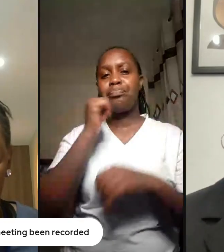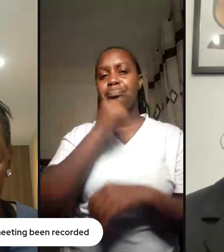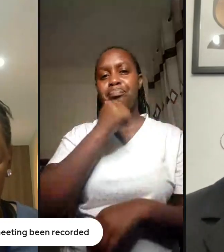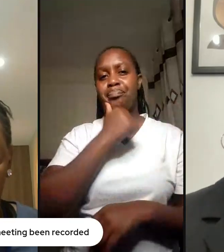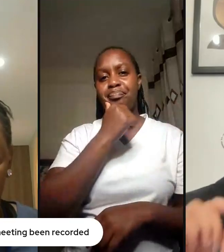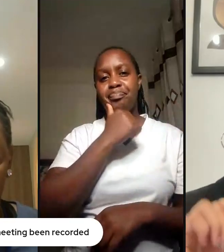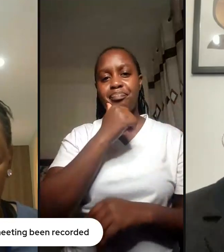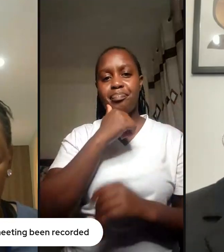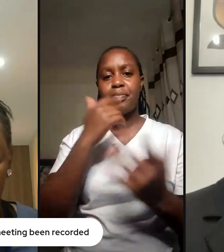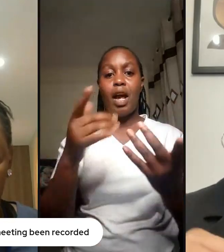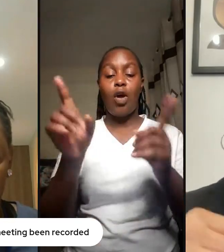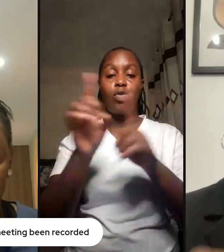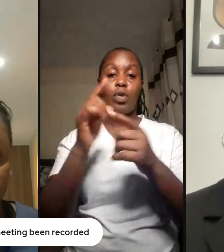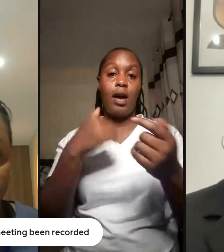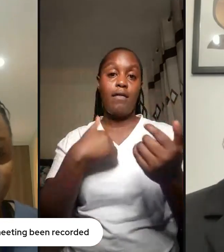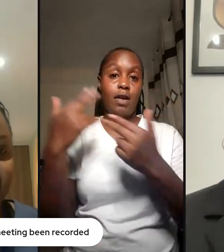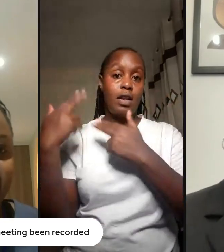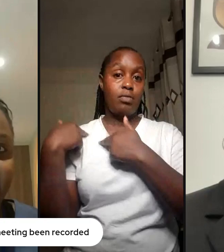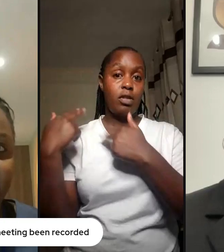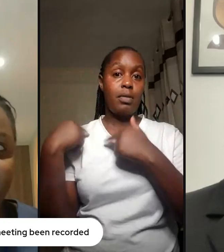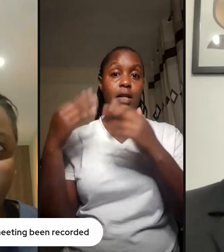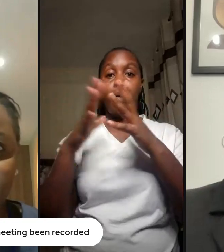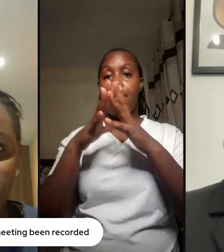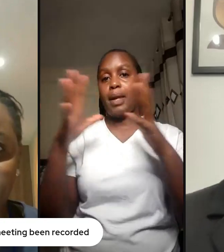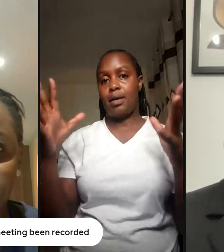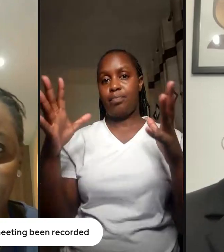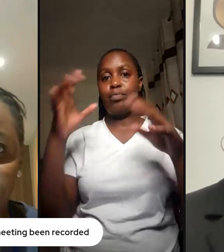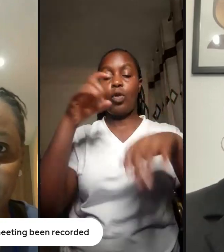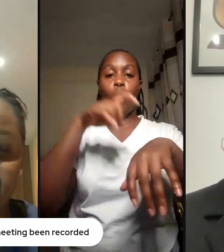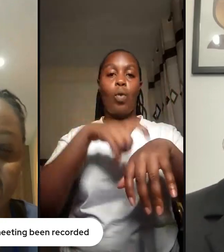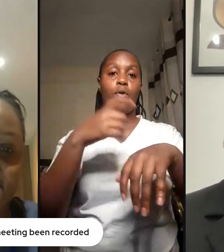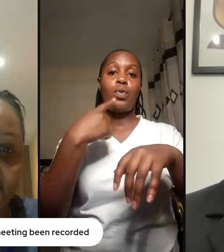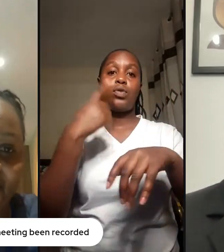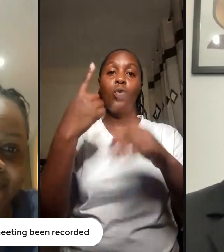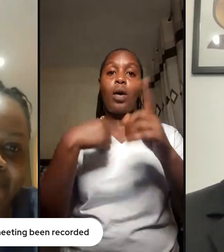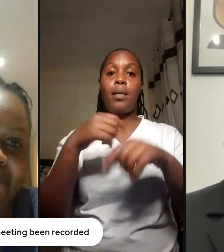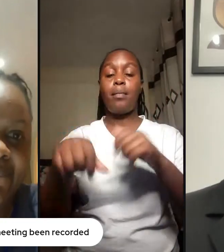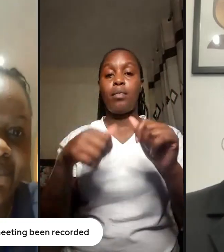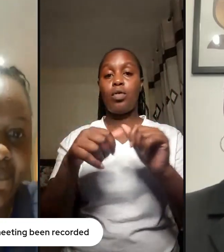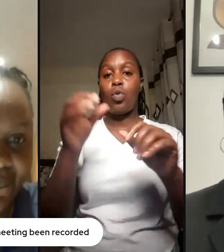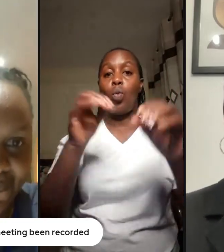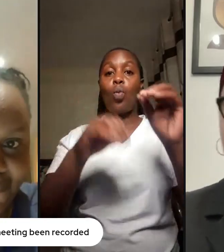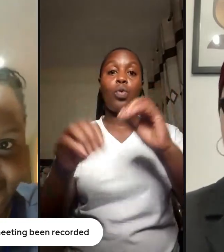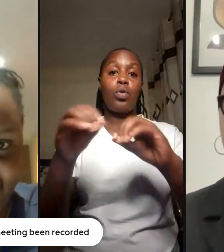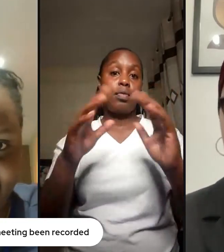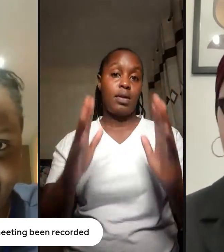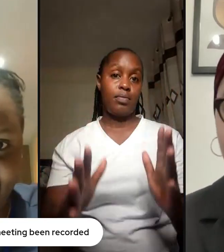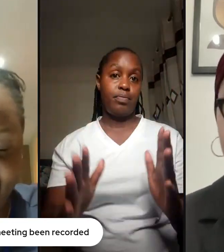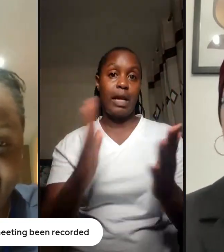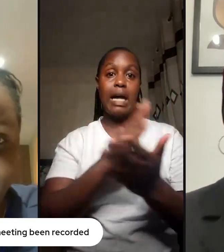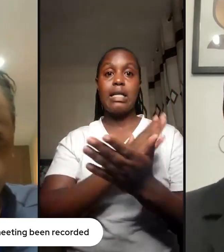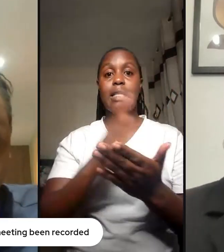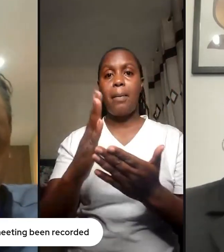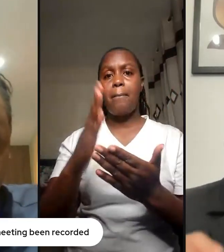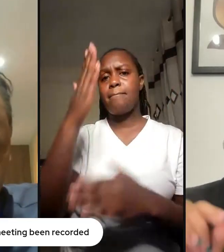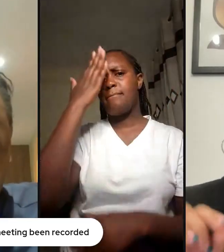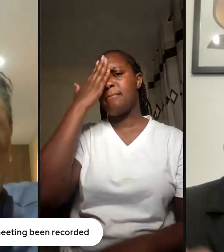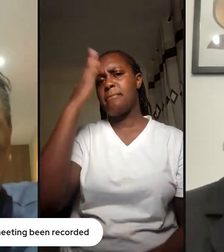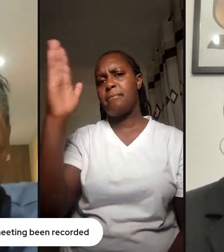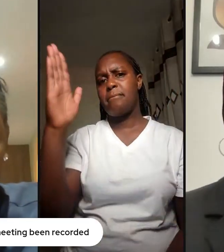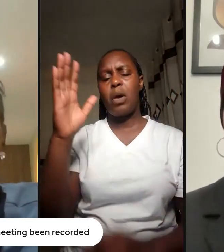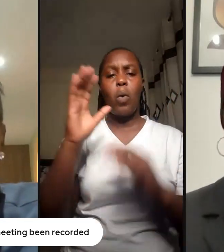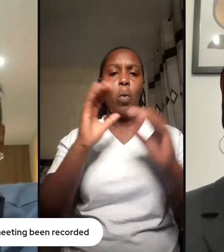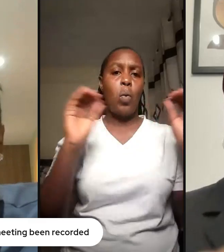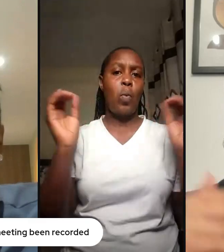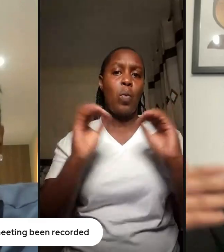an important role when it comes to us as content creators. Some of the people who are content creators on digital, we didn't know them. And some even we